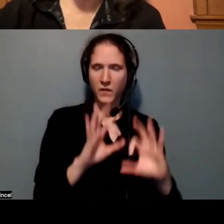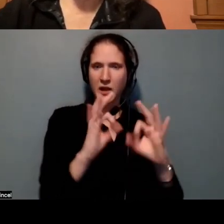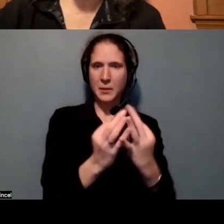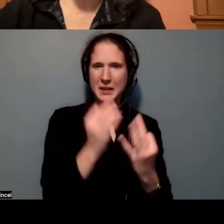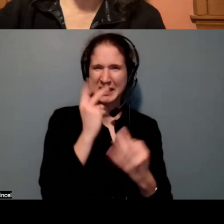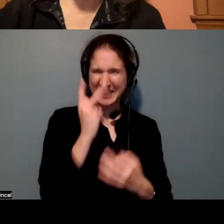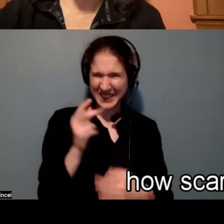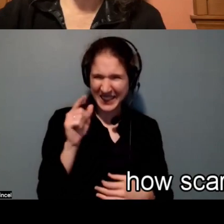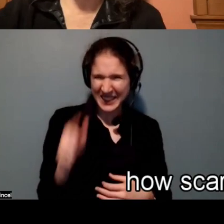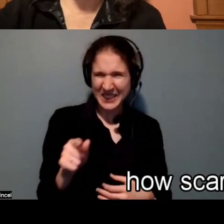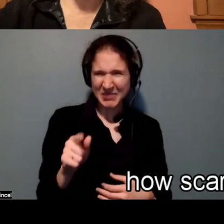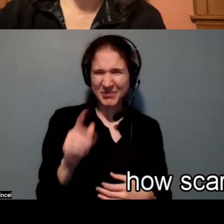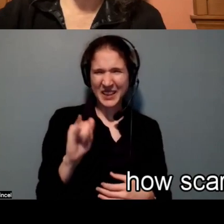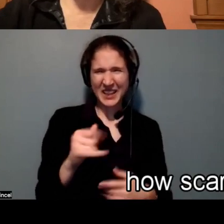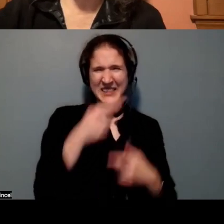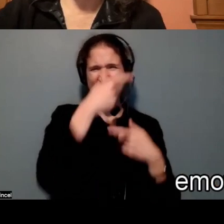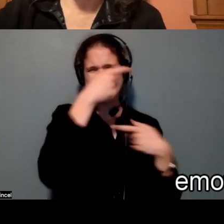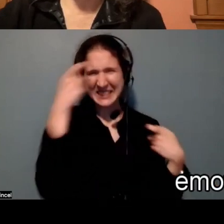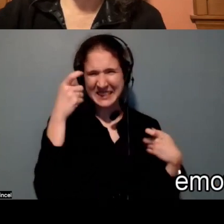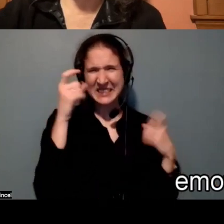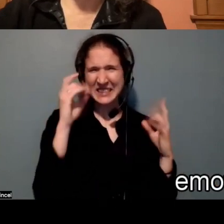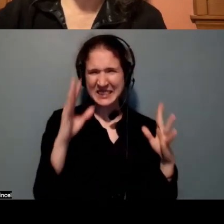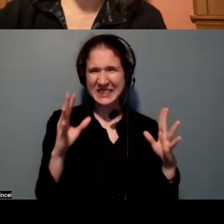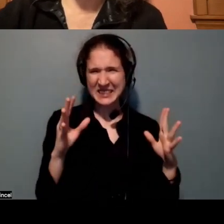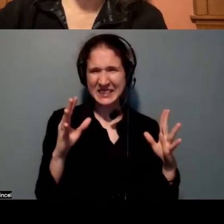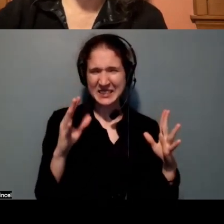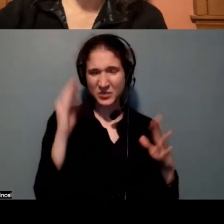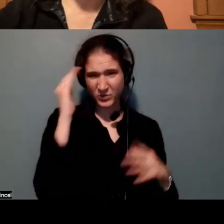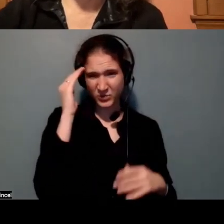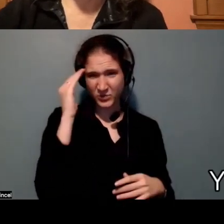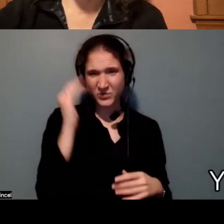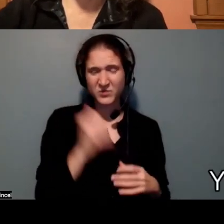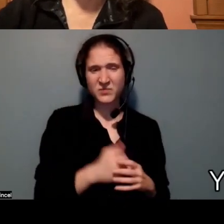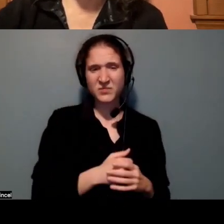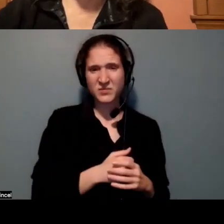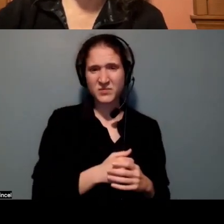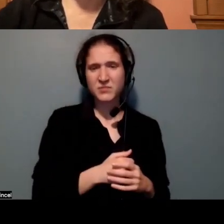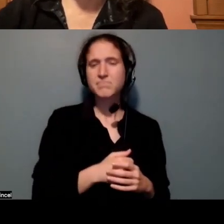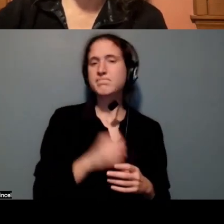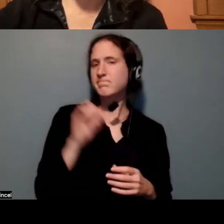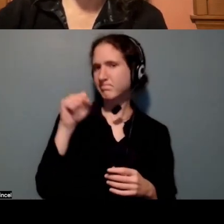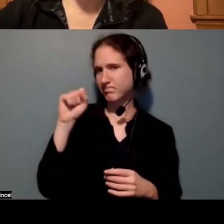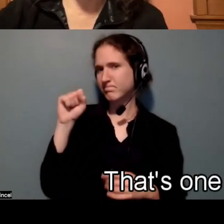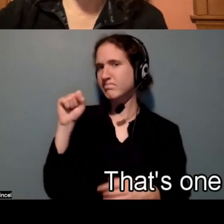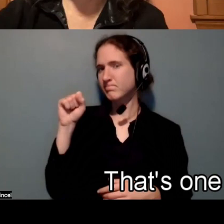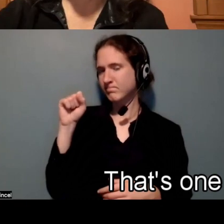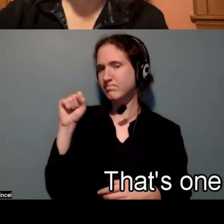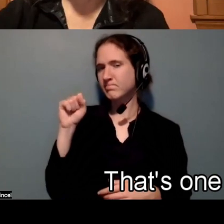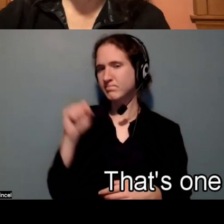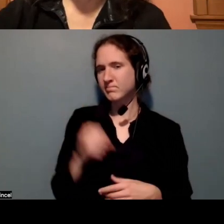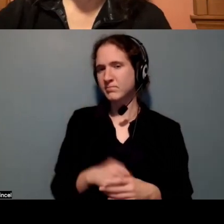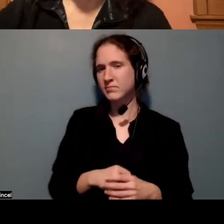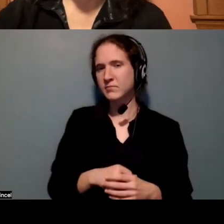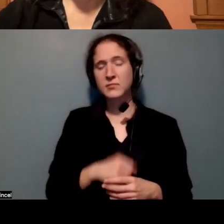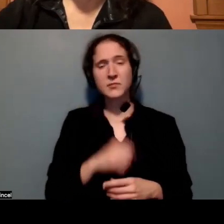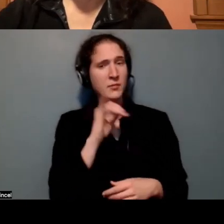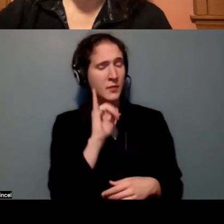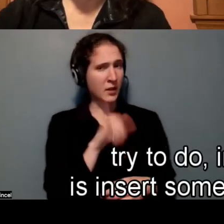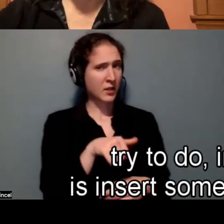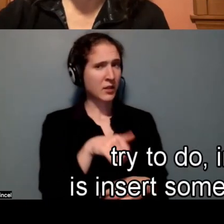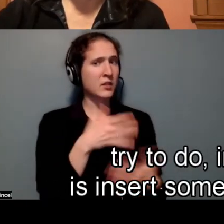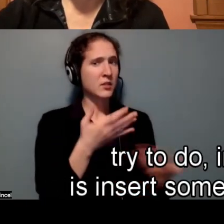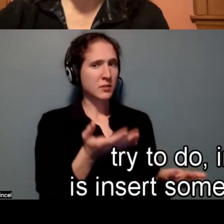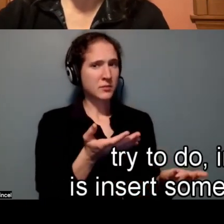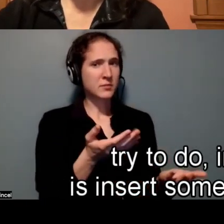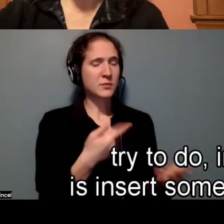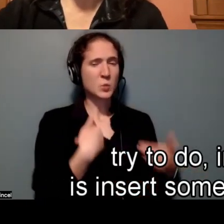seeing how scarred he was emotionally. Yeah. That's one of the things I